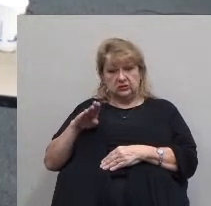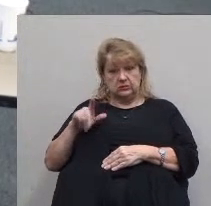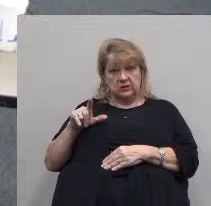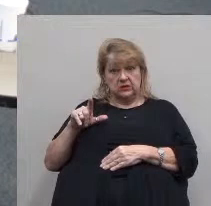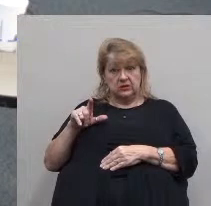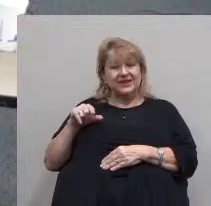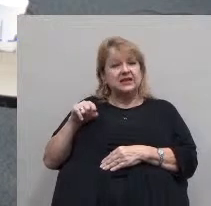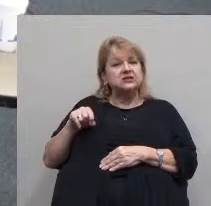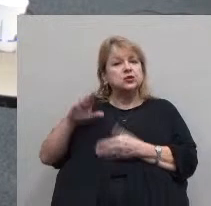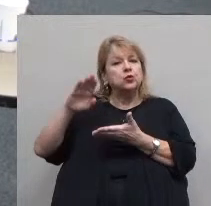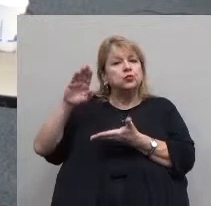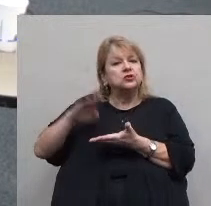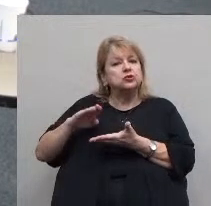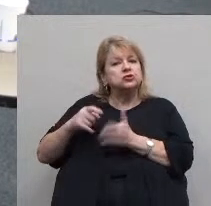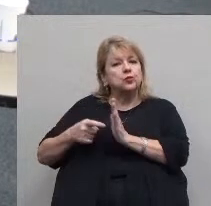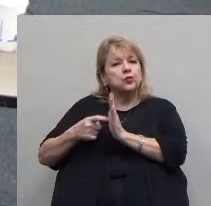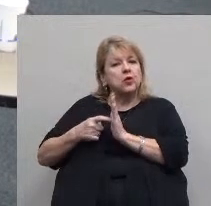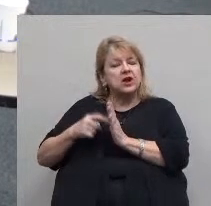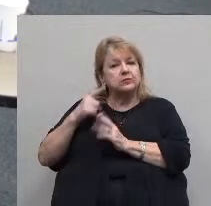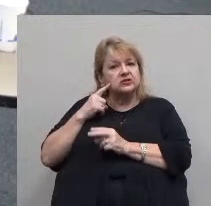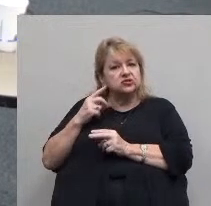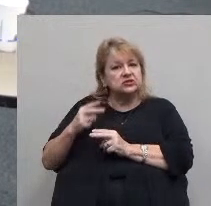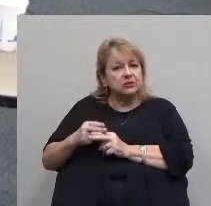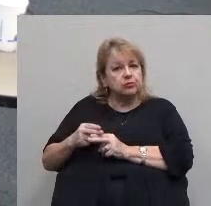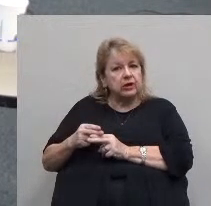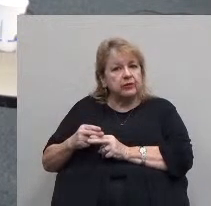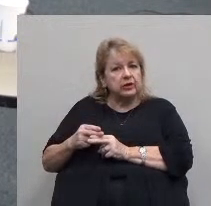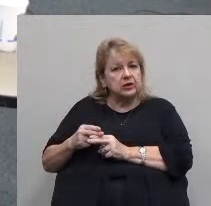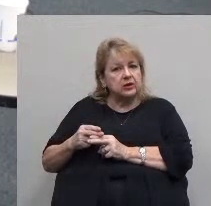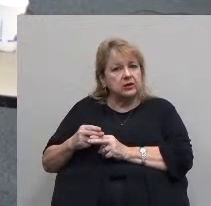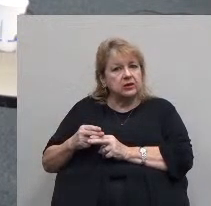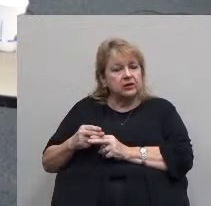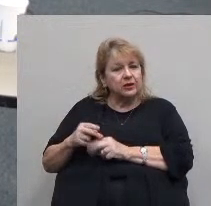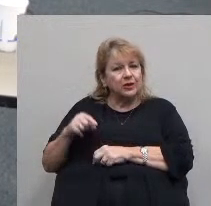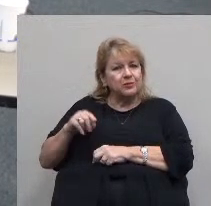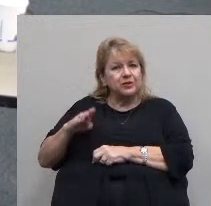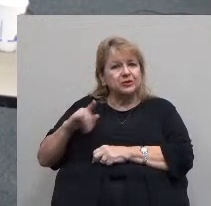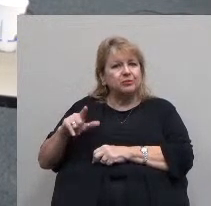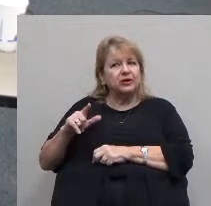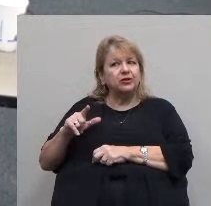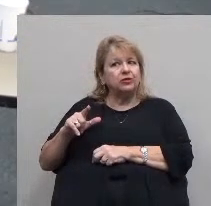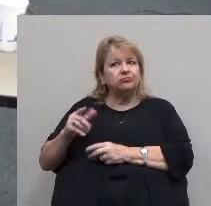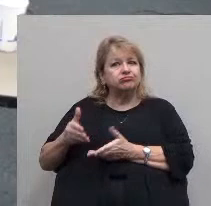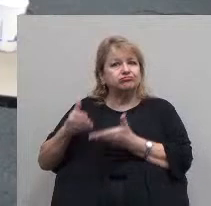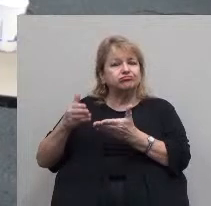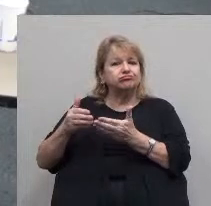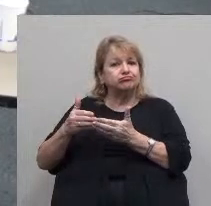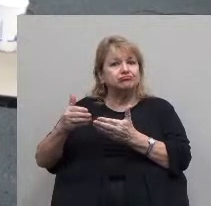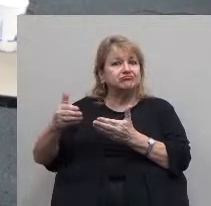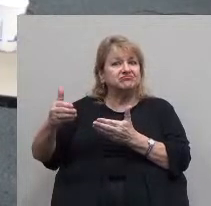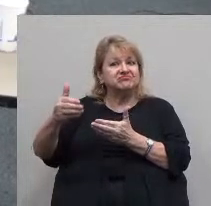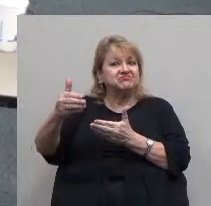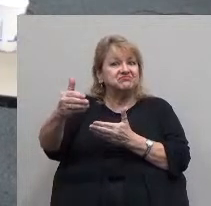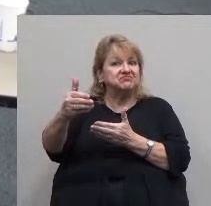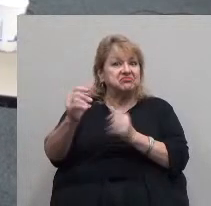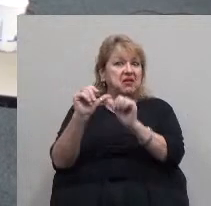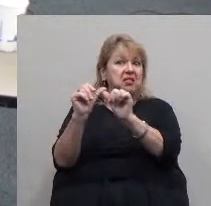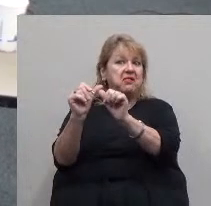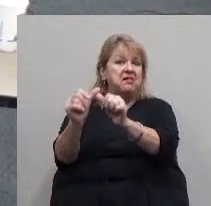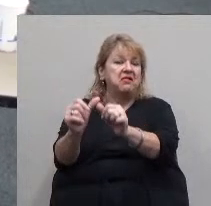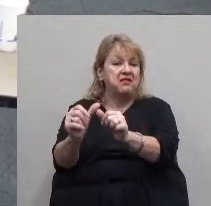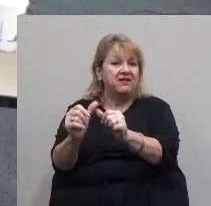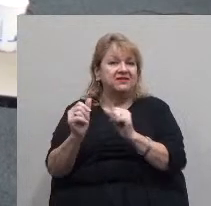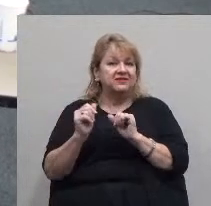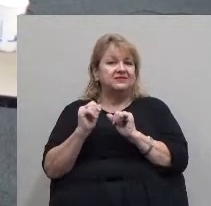for a temporary issue, and yet there's no sunset on these bills for maybe changing things when